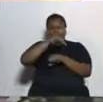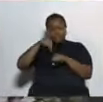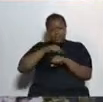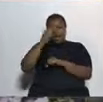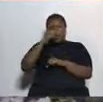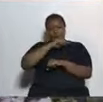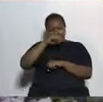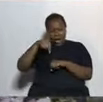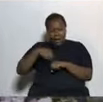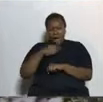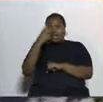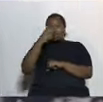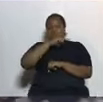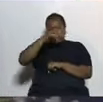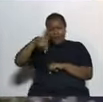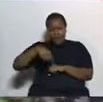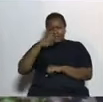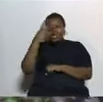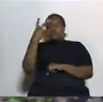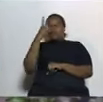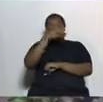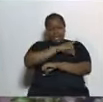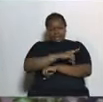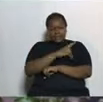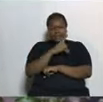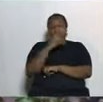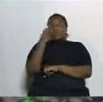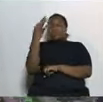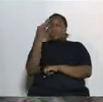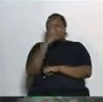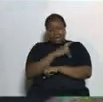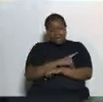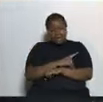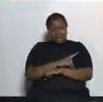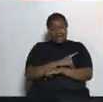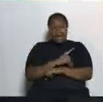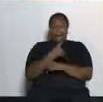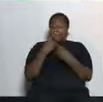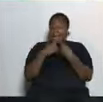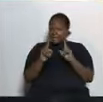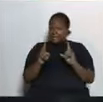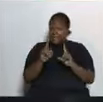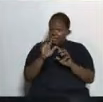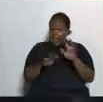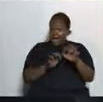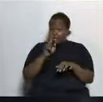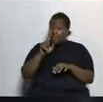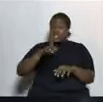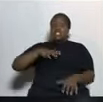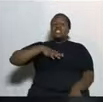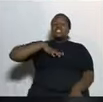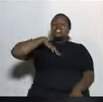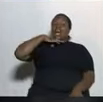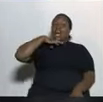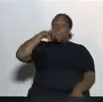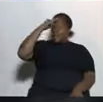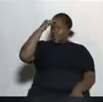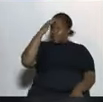for a day. They go around for 2 days. The caterpillars die